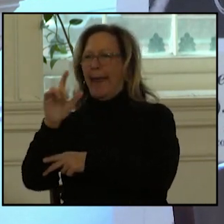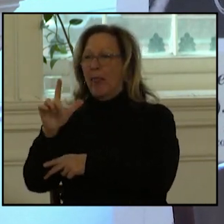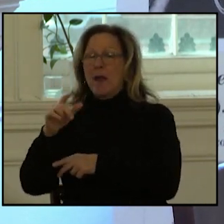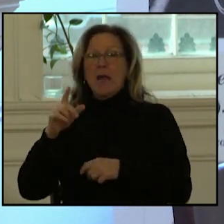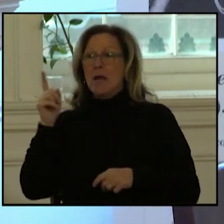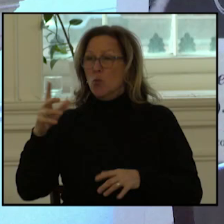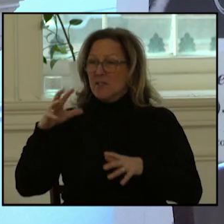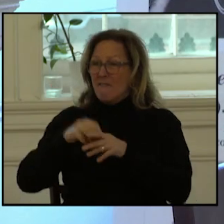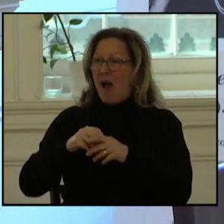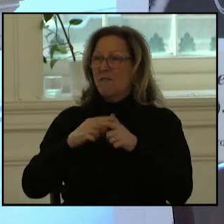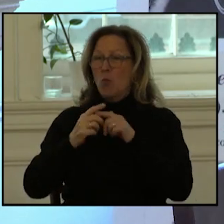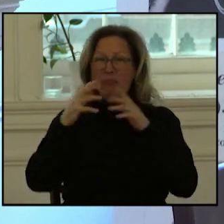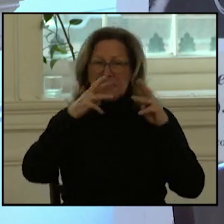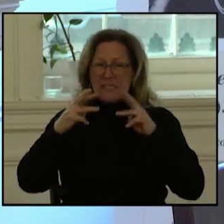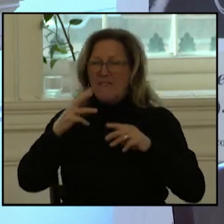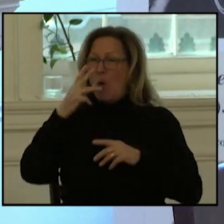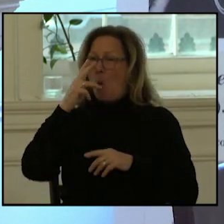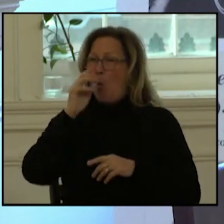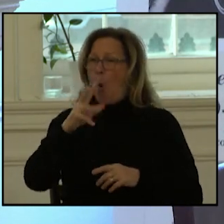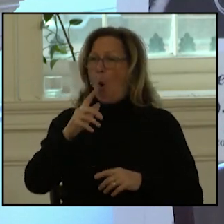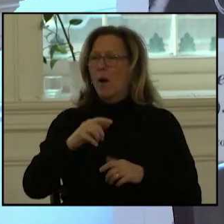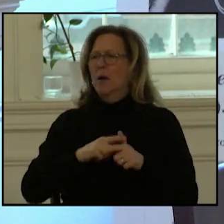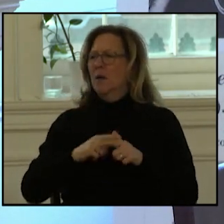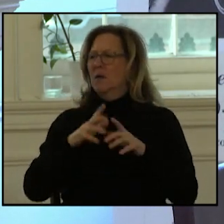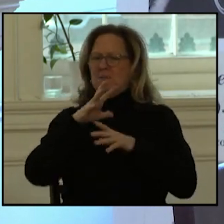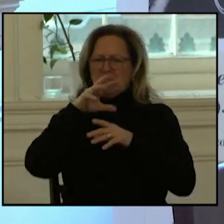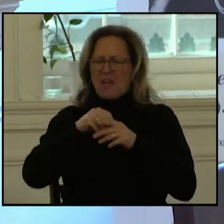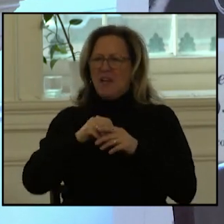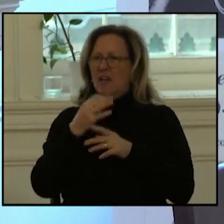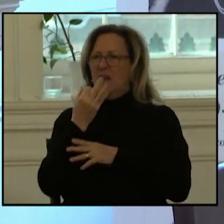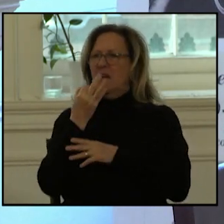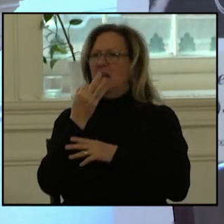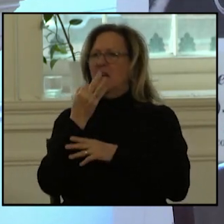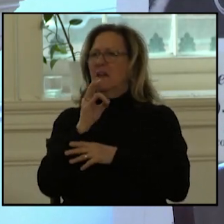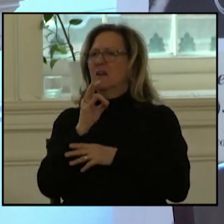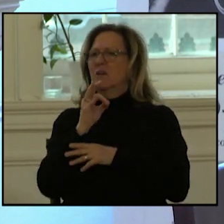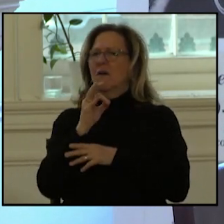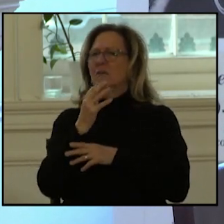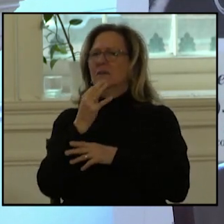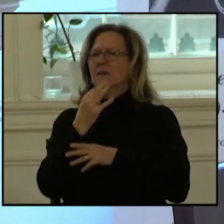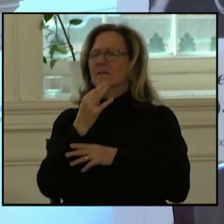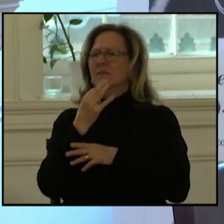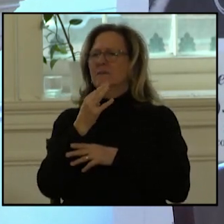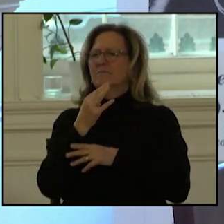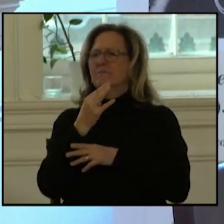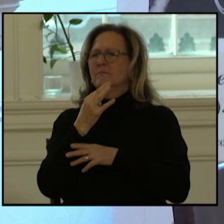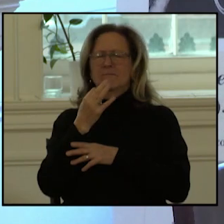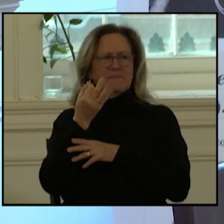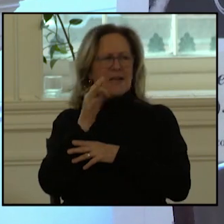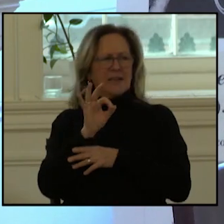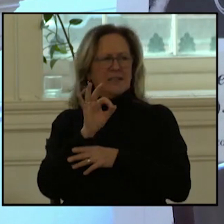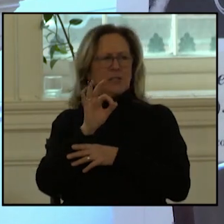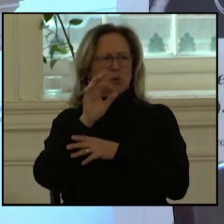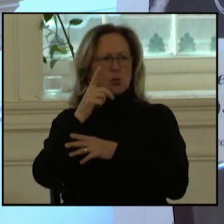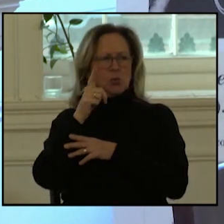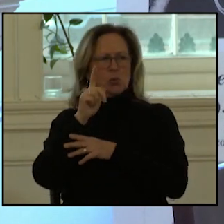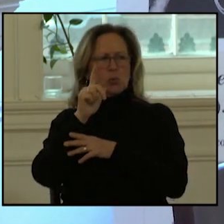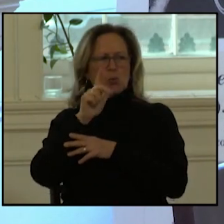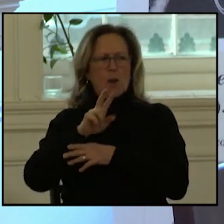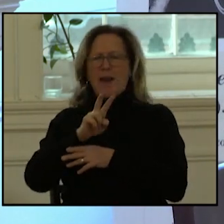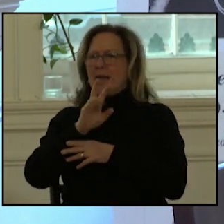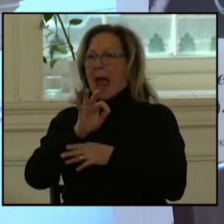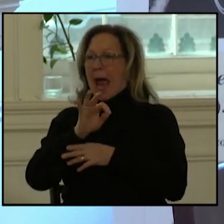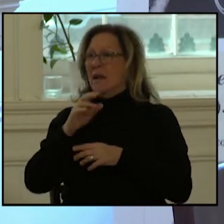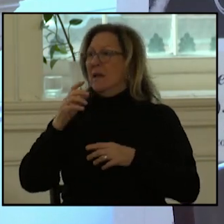Civil War. He was in the 29th Connecticut Colored Regiment. He was from Pennsylvania. He raced